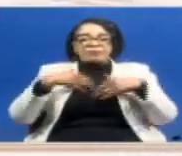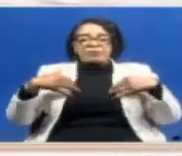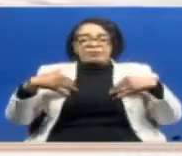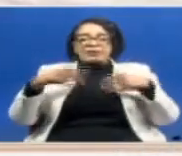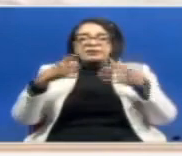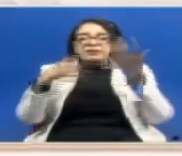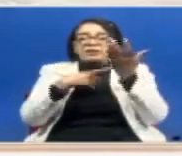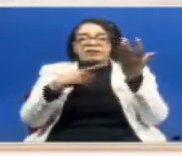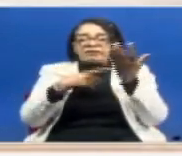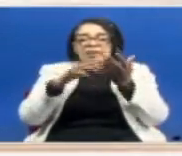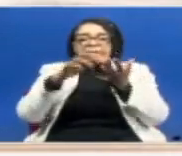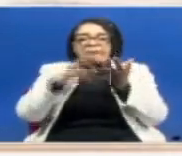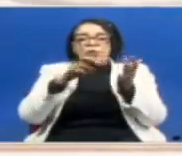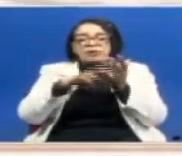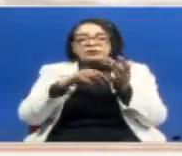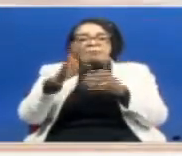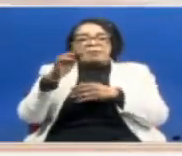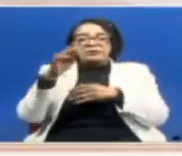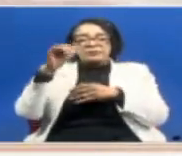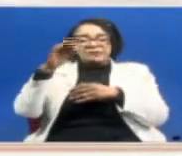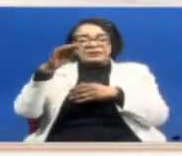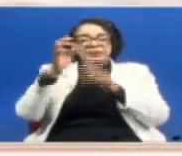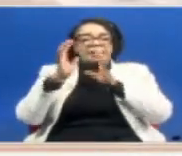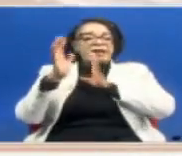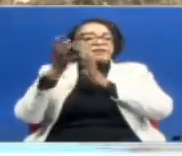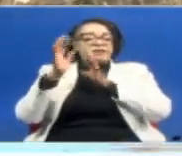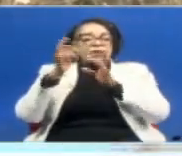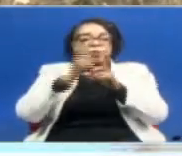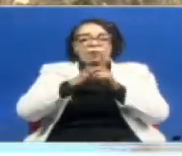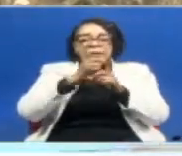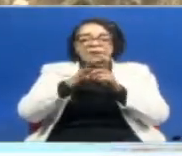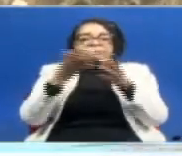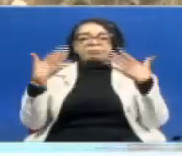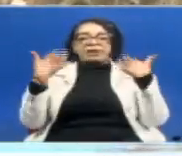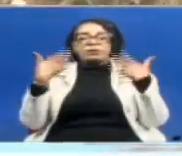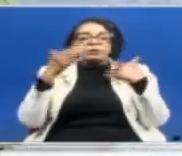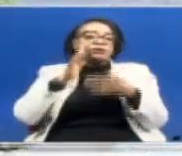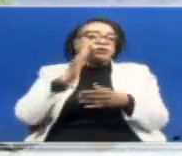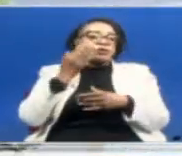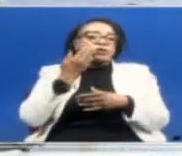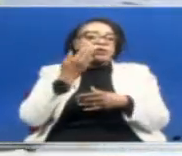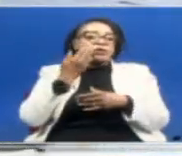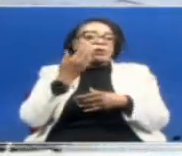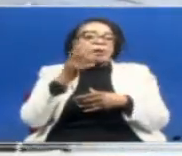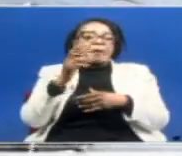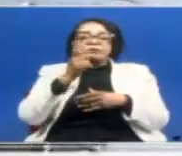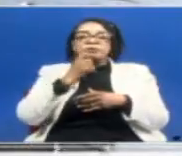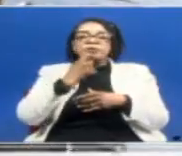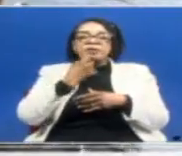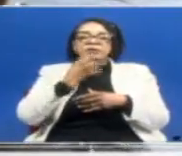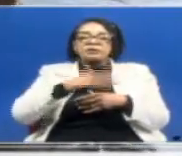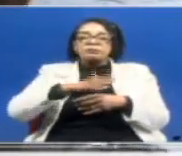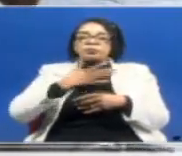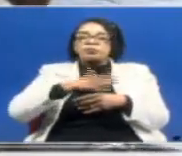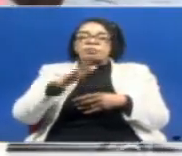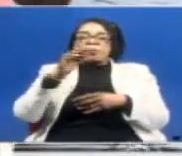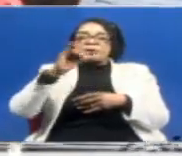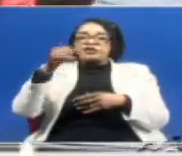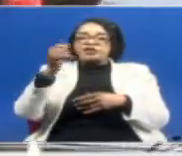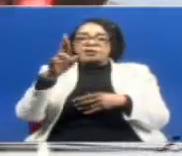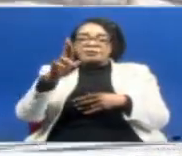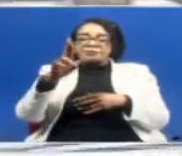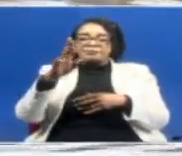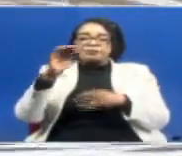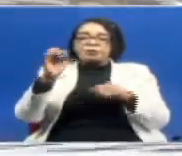River, Makueni, Marsabit, Kilifi, Kwale, Meru, Isiolo, Turkana, Samburu, Wajia, Homa